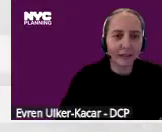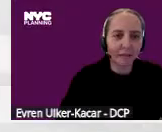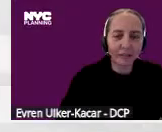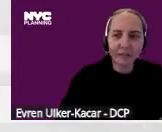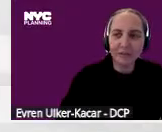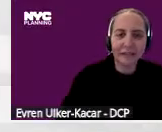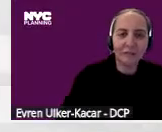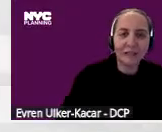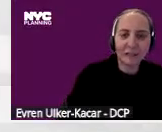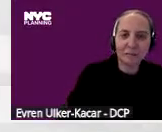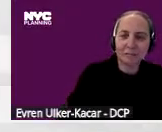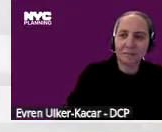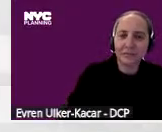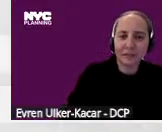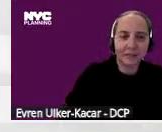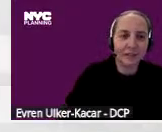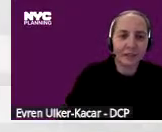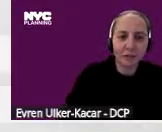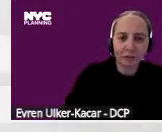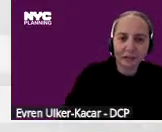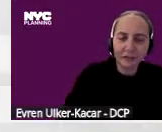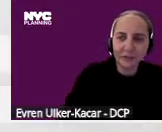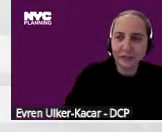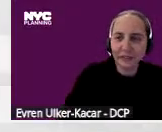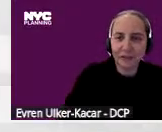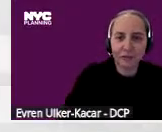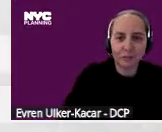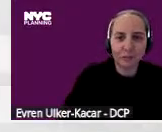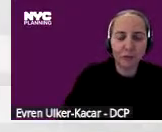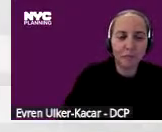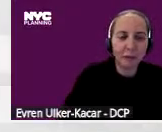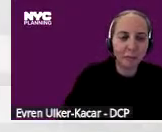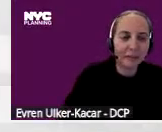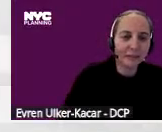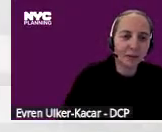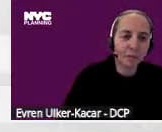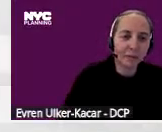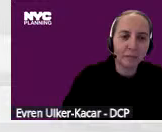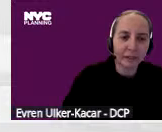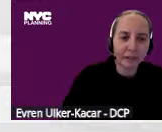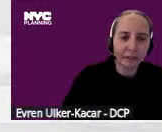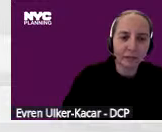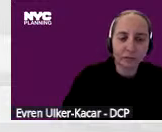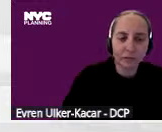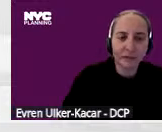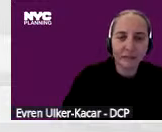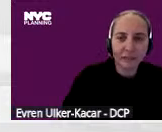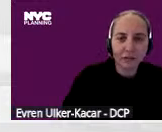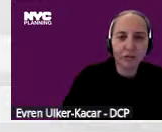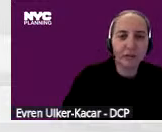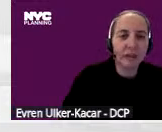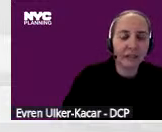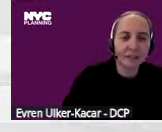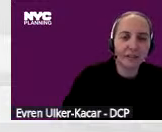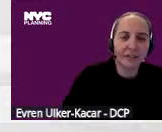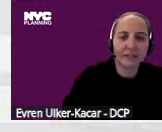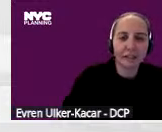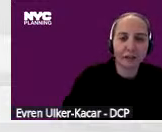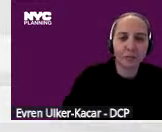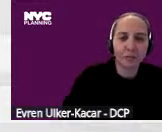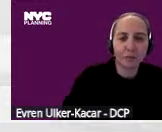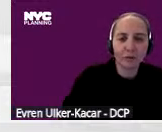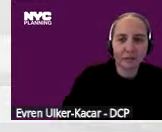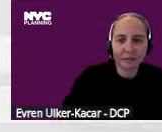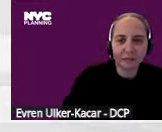Good afternoon and welcome. You are tuning into the remote public scoping meeting for the South Shore Industrial